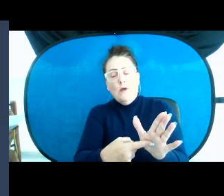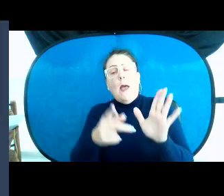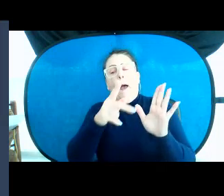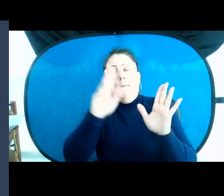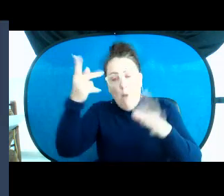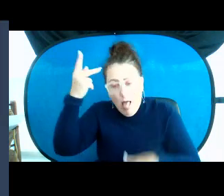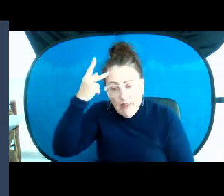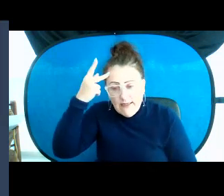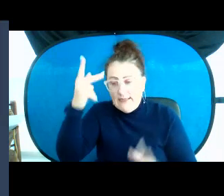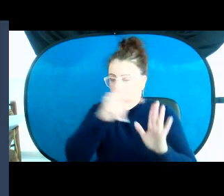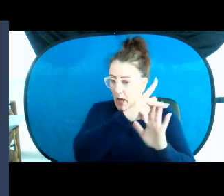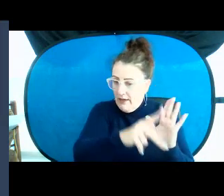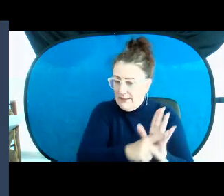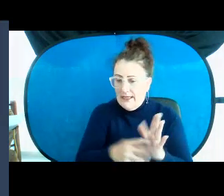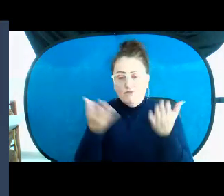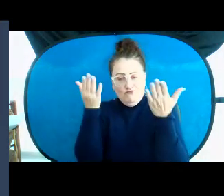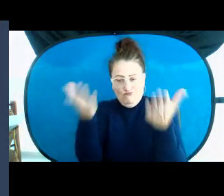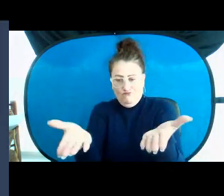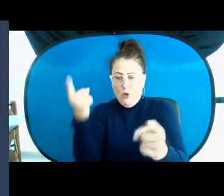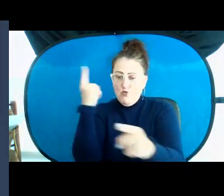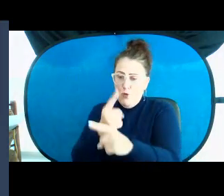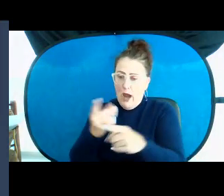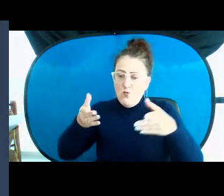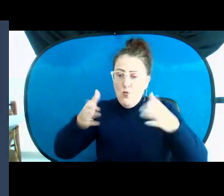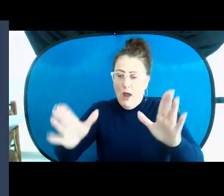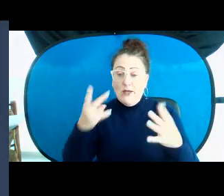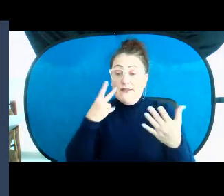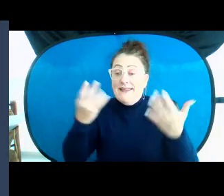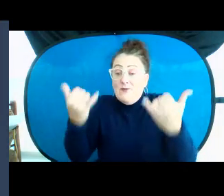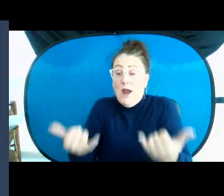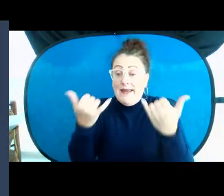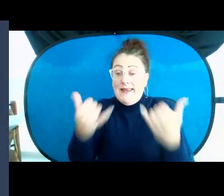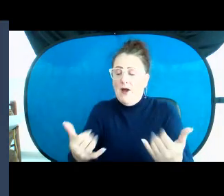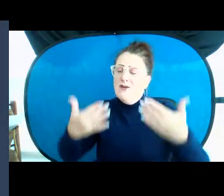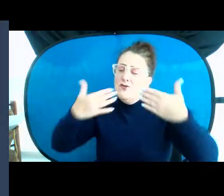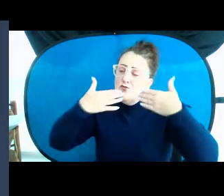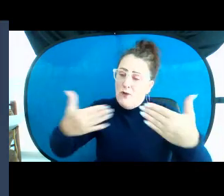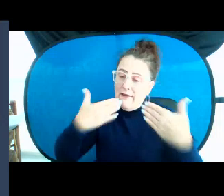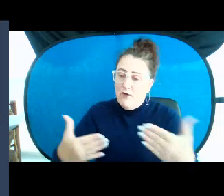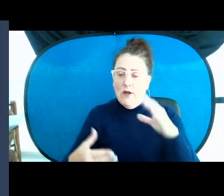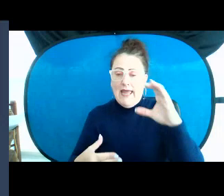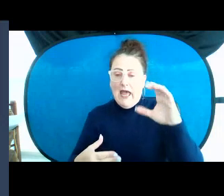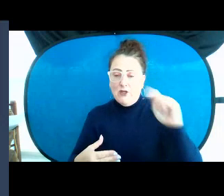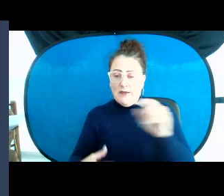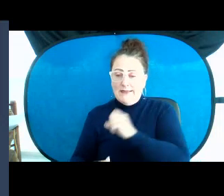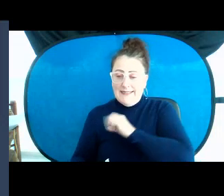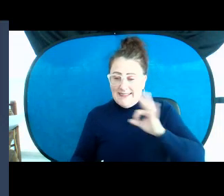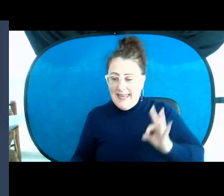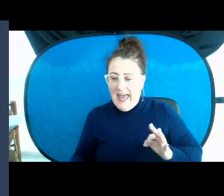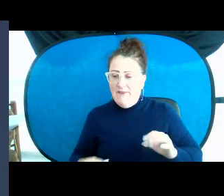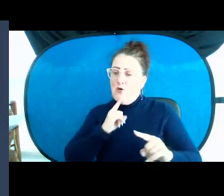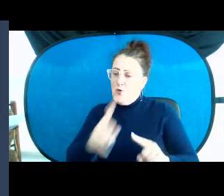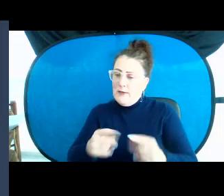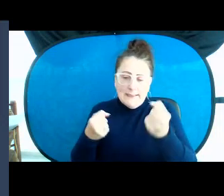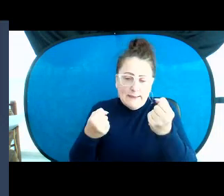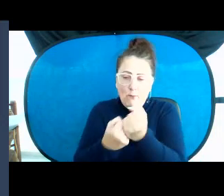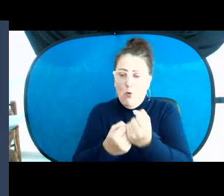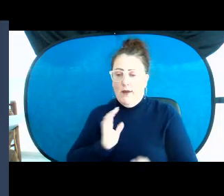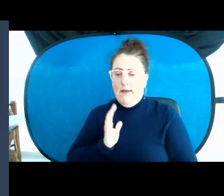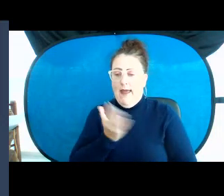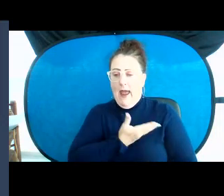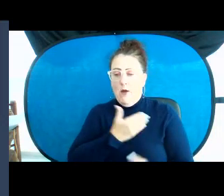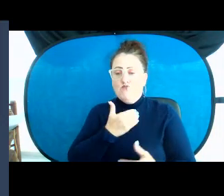and policy should be made. And it's what you see before you today. And we're grateful to Caltrans staff for leaning into this process.